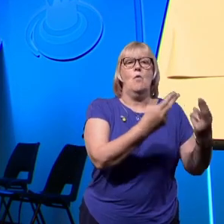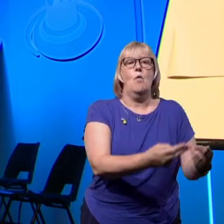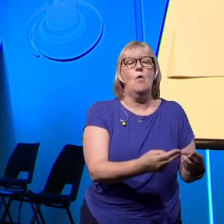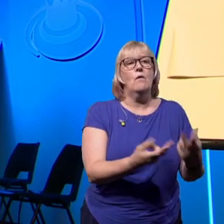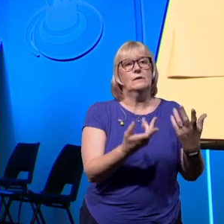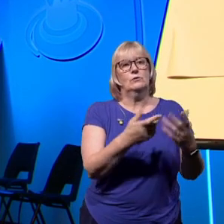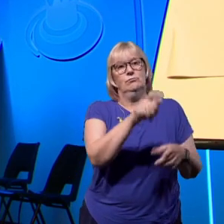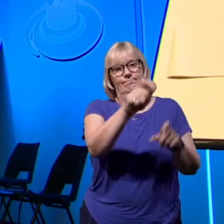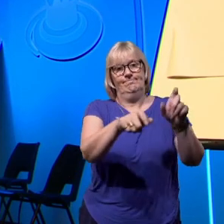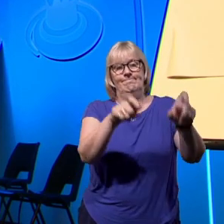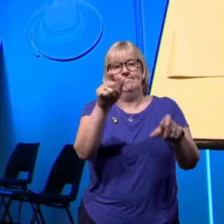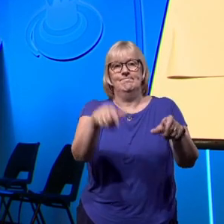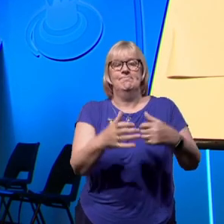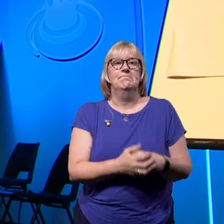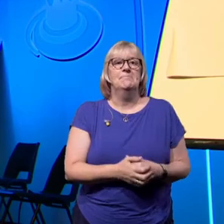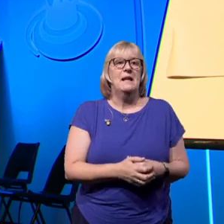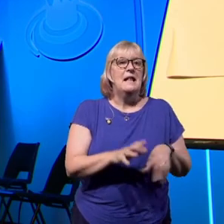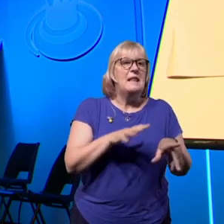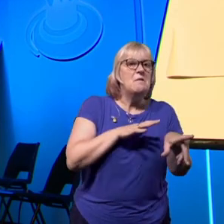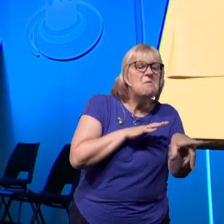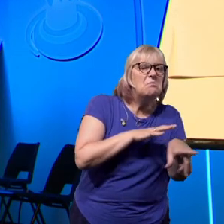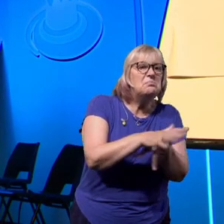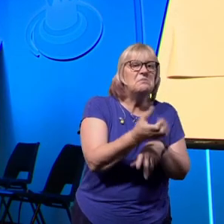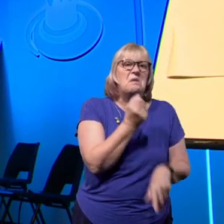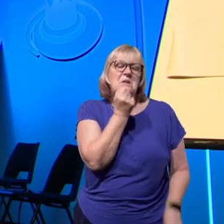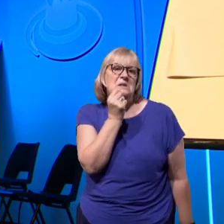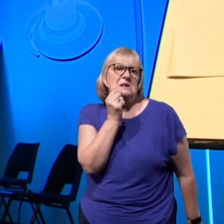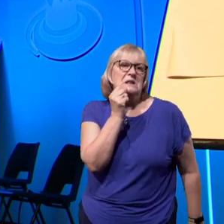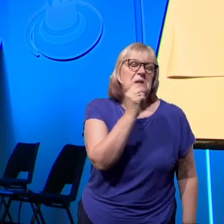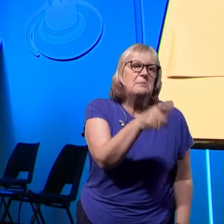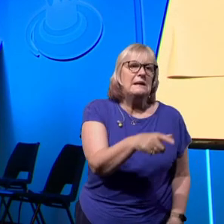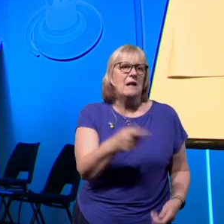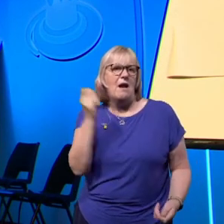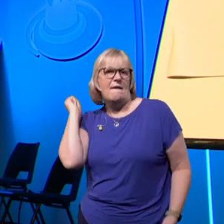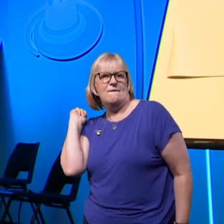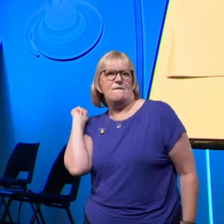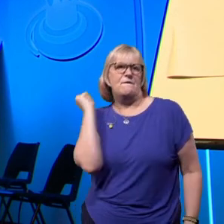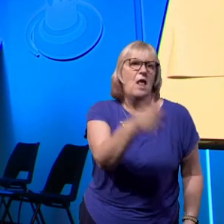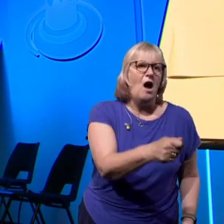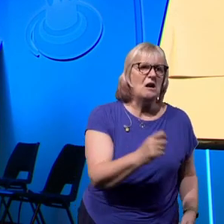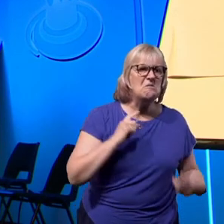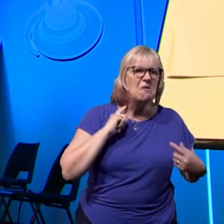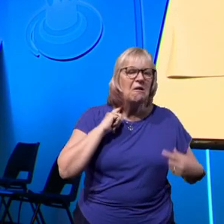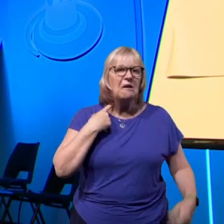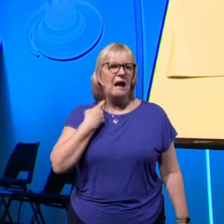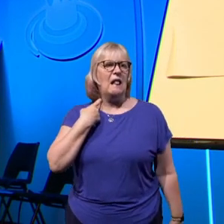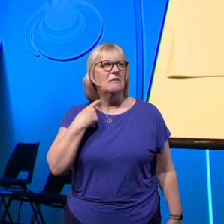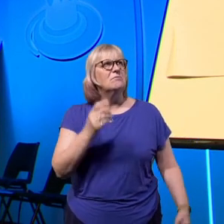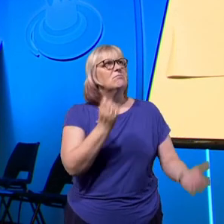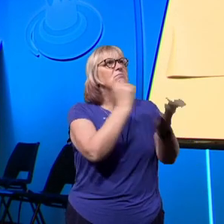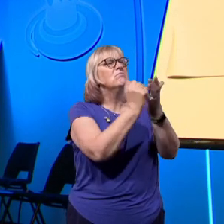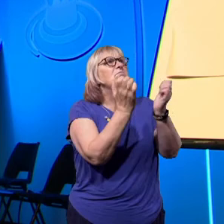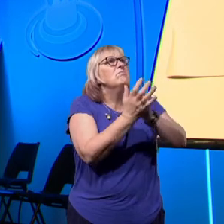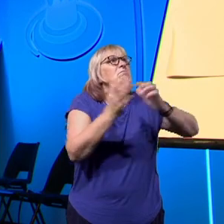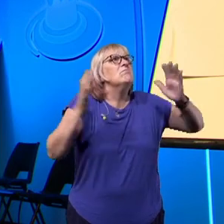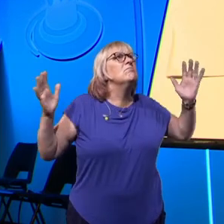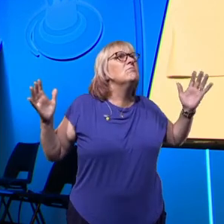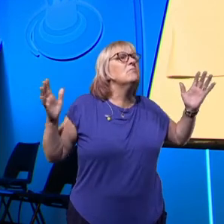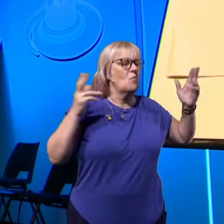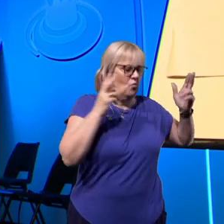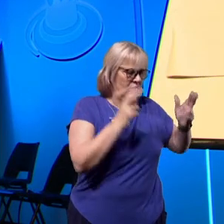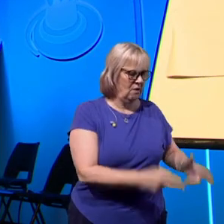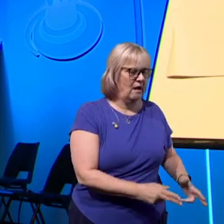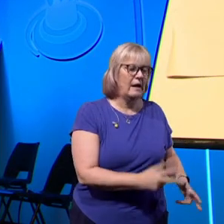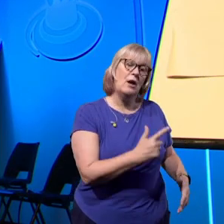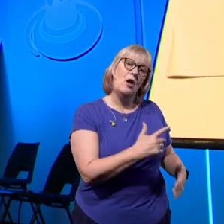him and spit on him, flog him and kill him. 3 days later, he will rise." Then